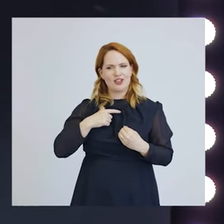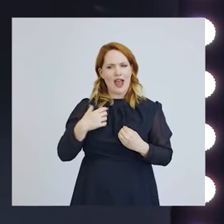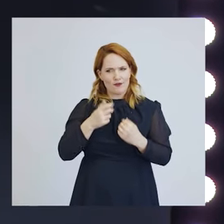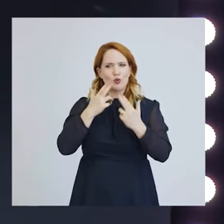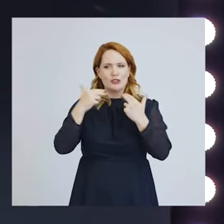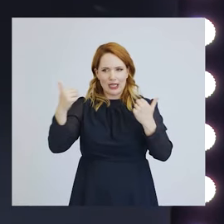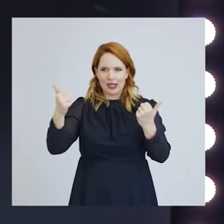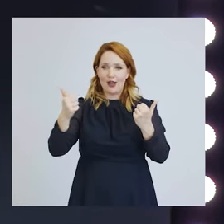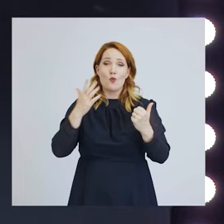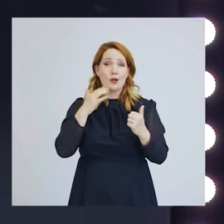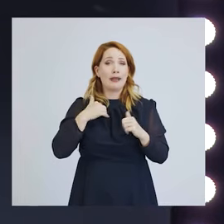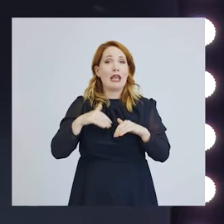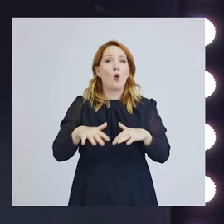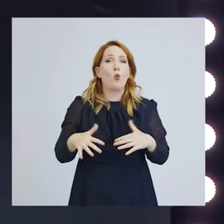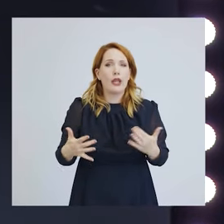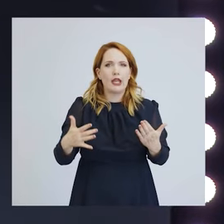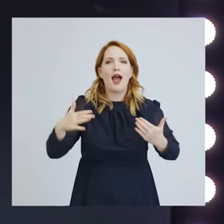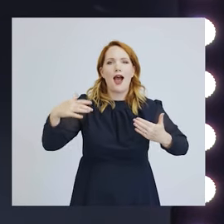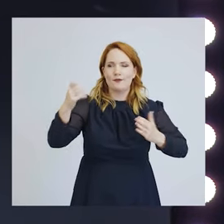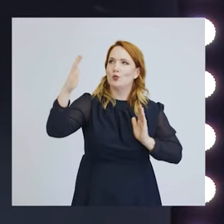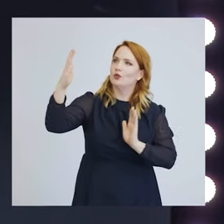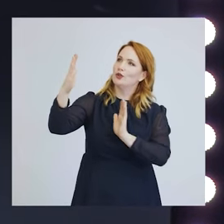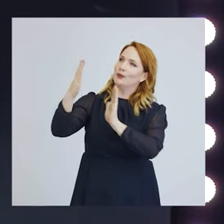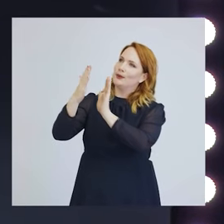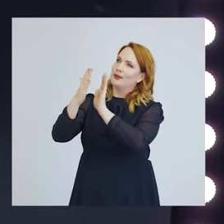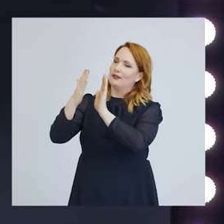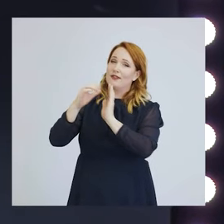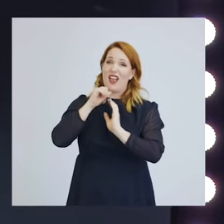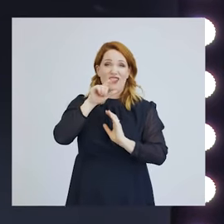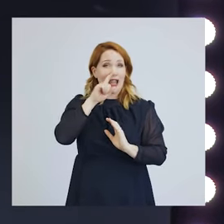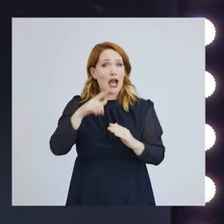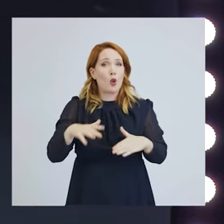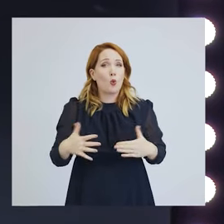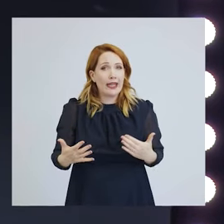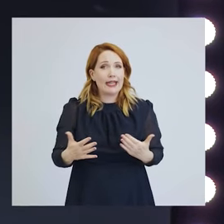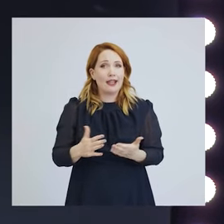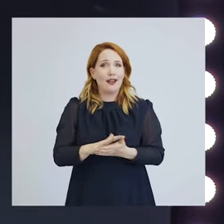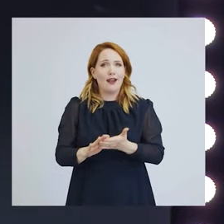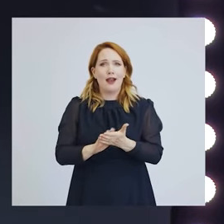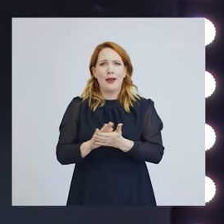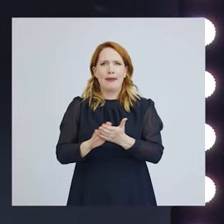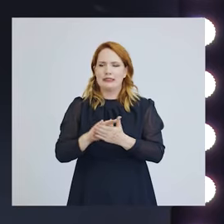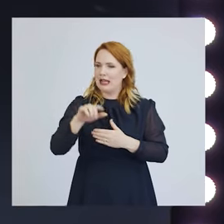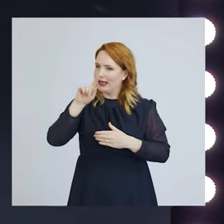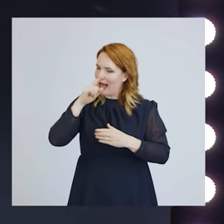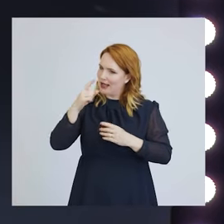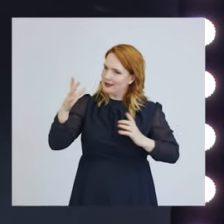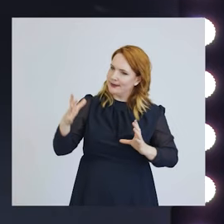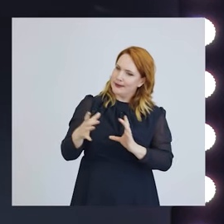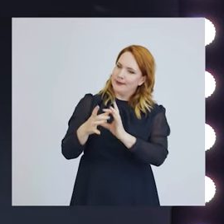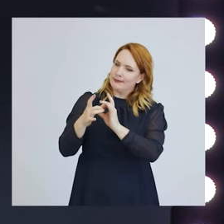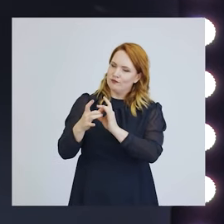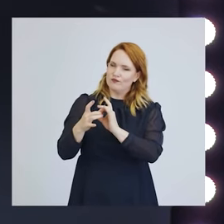my heart because I actually had to sing it over myself again. I had to come to him weak. I realized that if I couldn't come to God